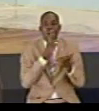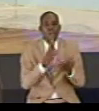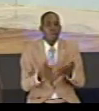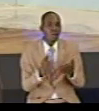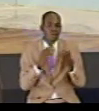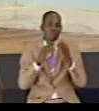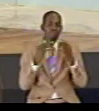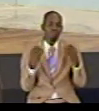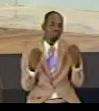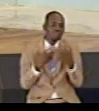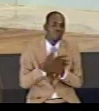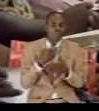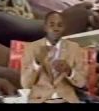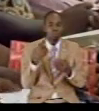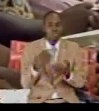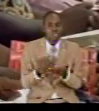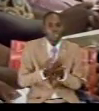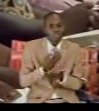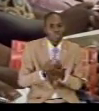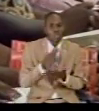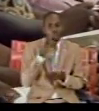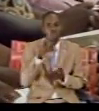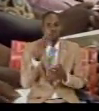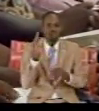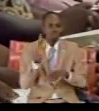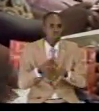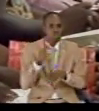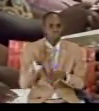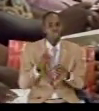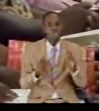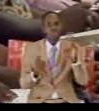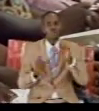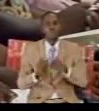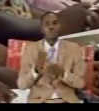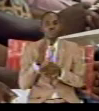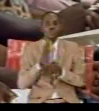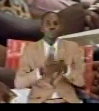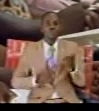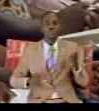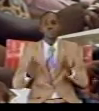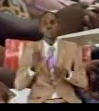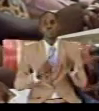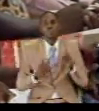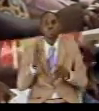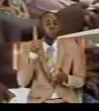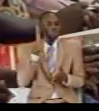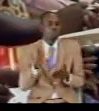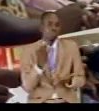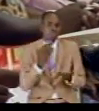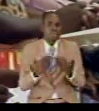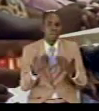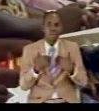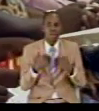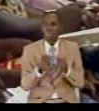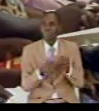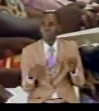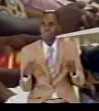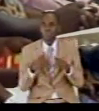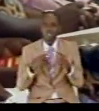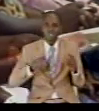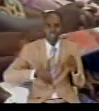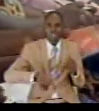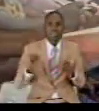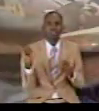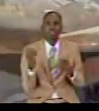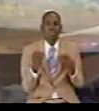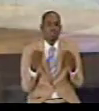economy. Are you afraid? Some people, they have jobs and they have everything, you know, but they're still afraid. They're still